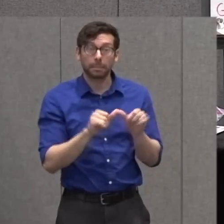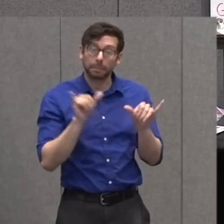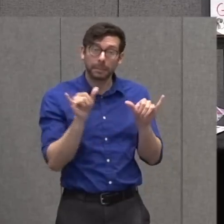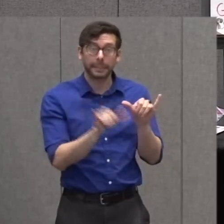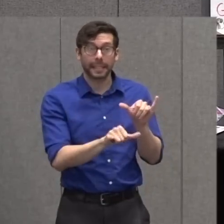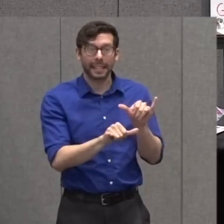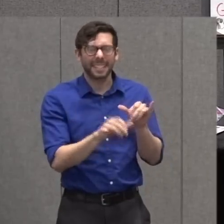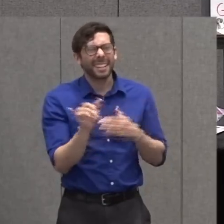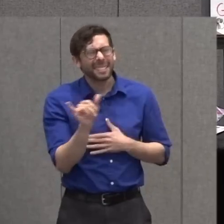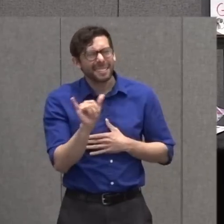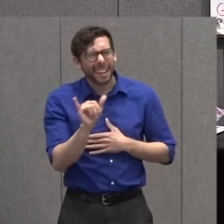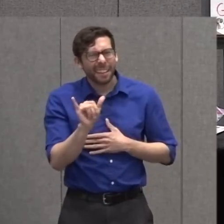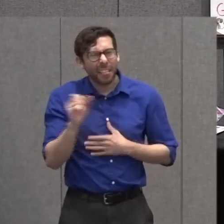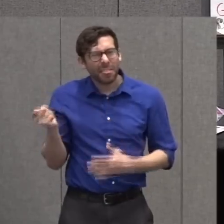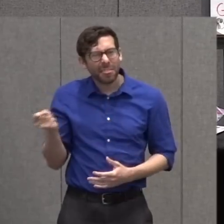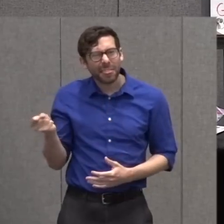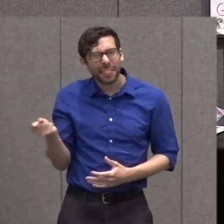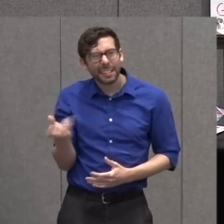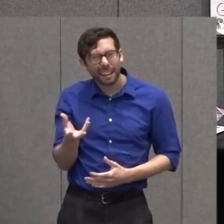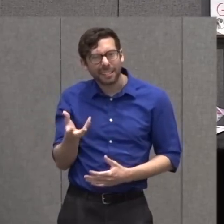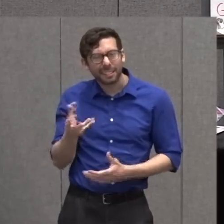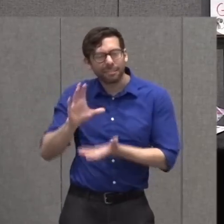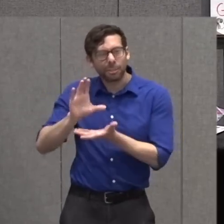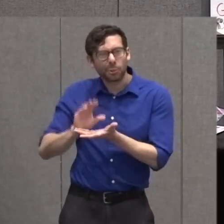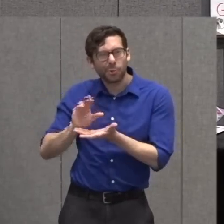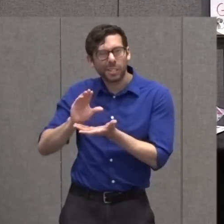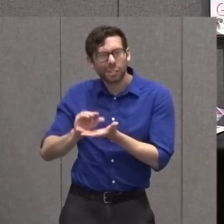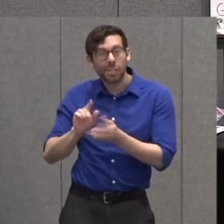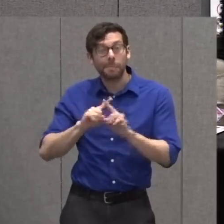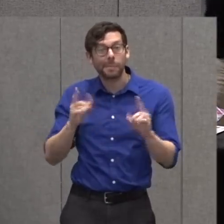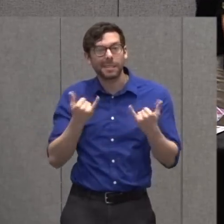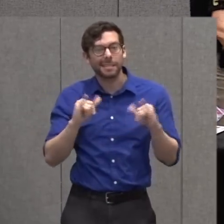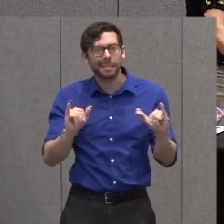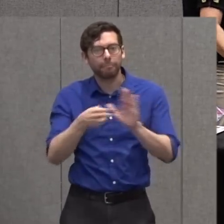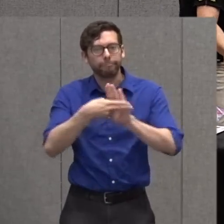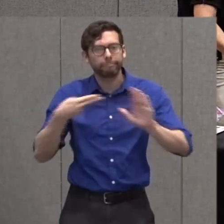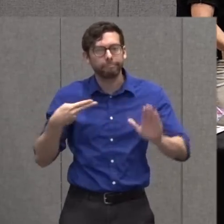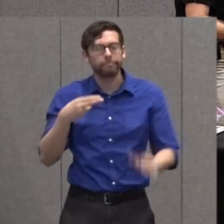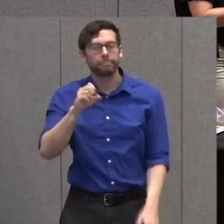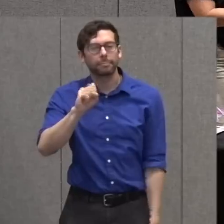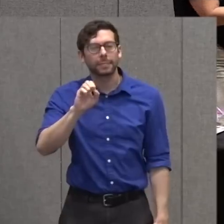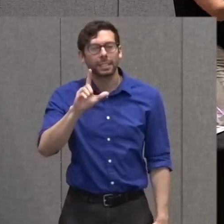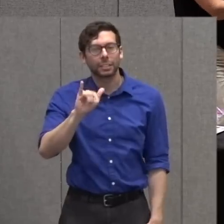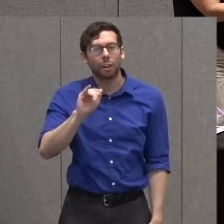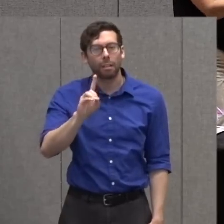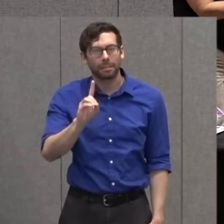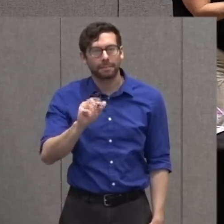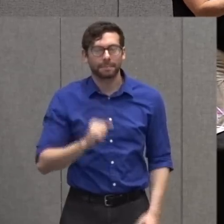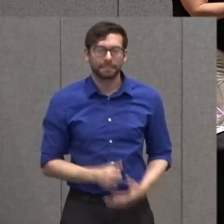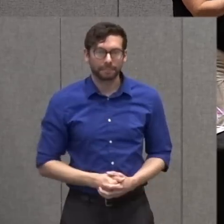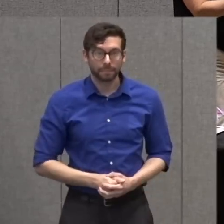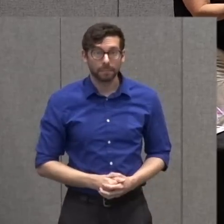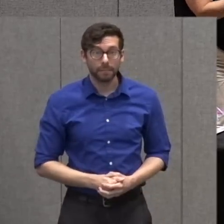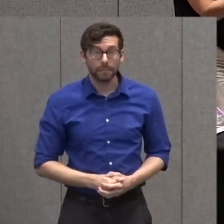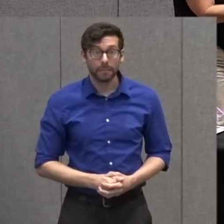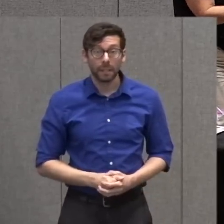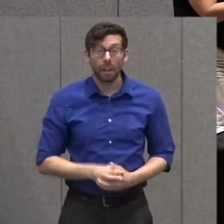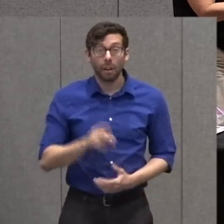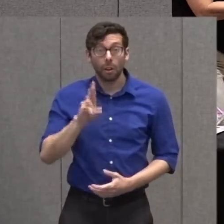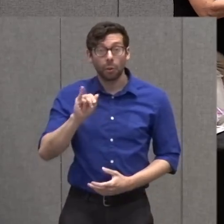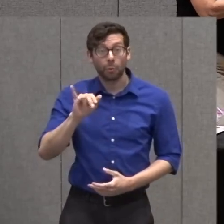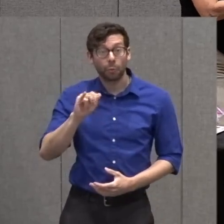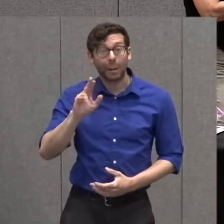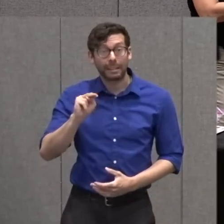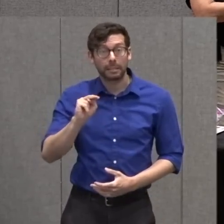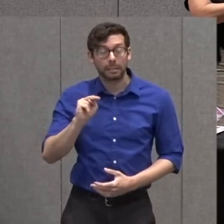was squishy? But it's still a solid. So it keeps its shape. It doesn't weigh very much, but it No.